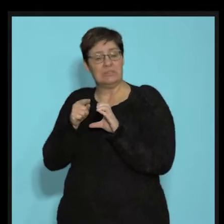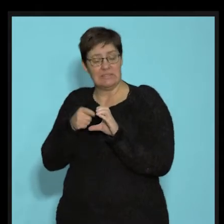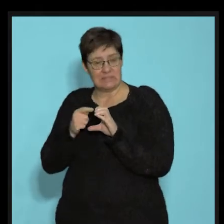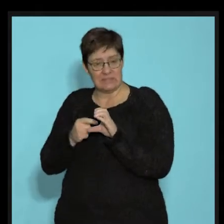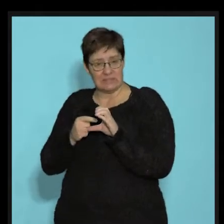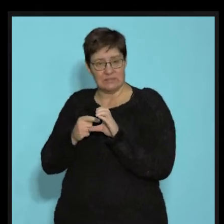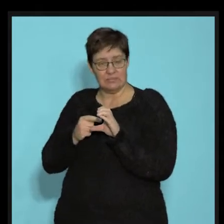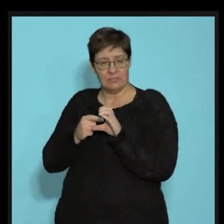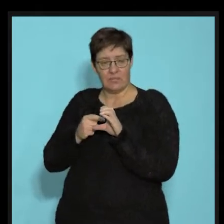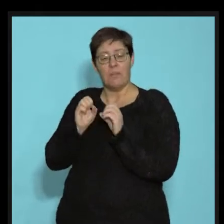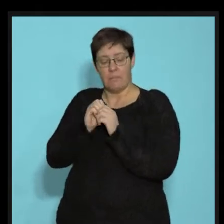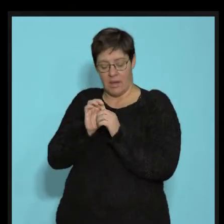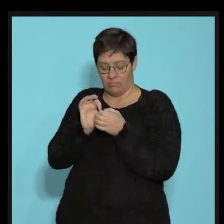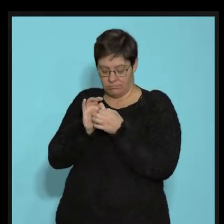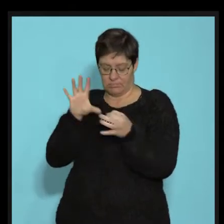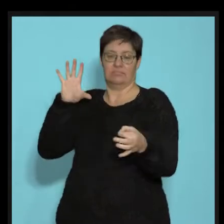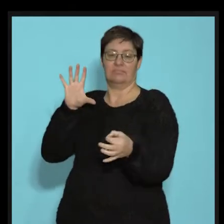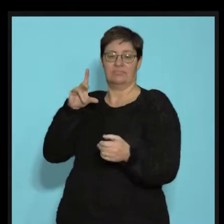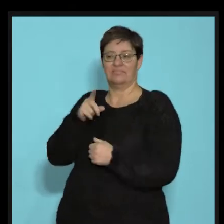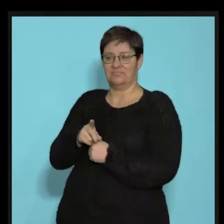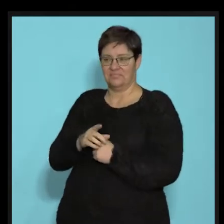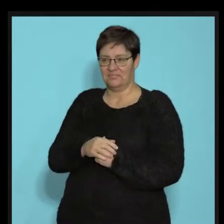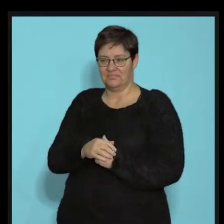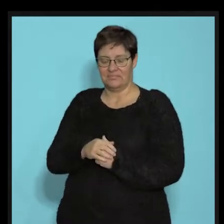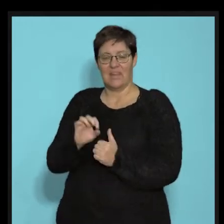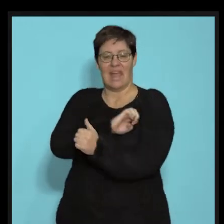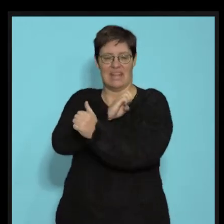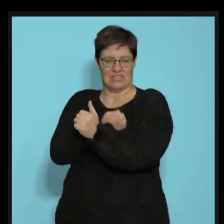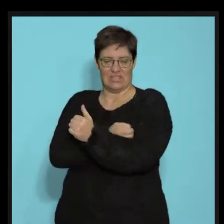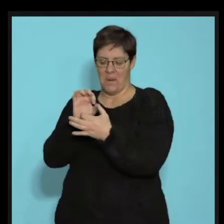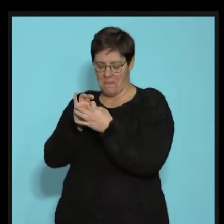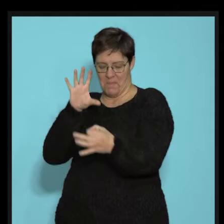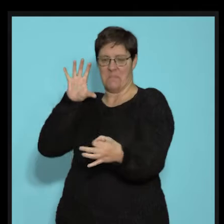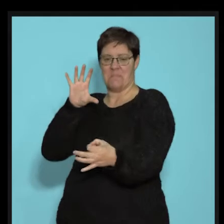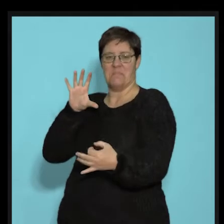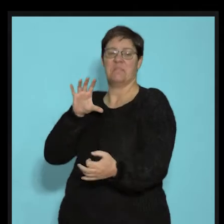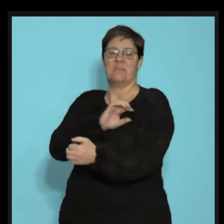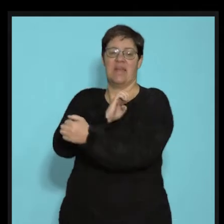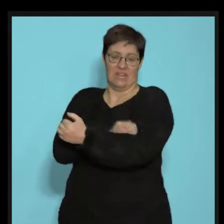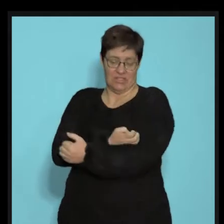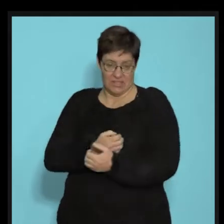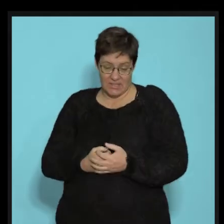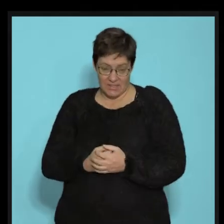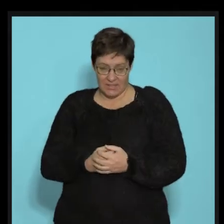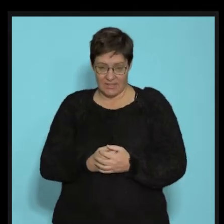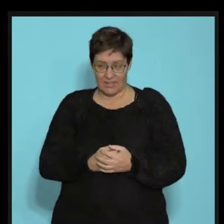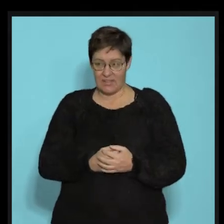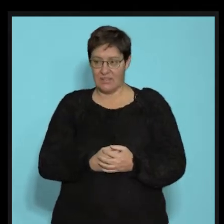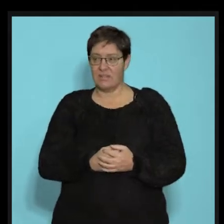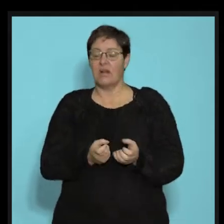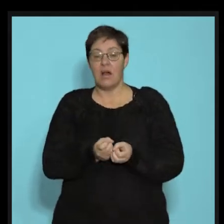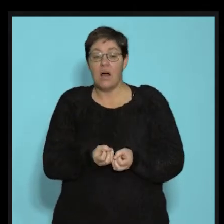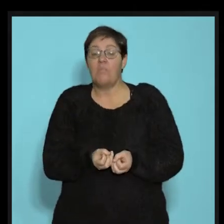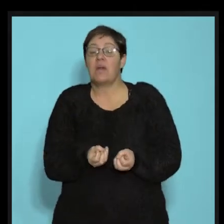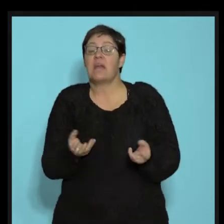It untraps. Here we go. Look at the word here, energy. It untraps energy and